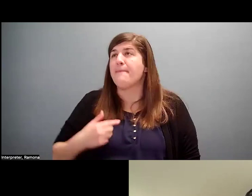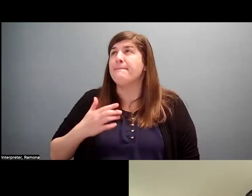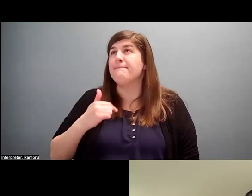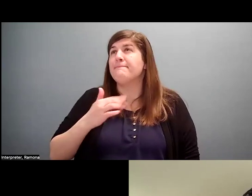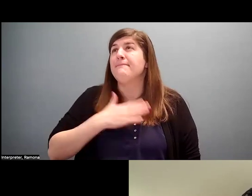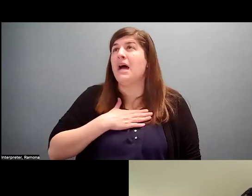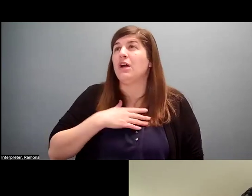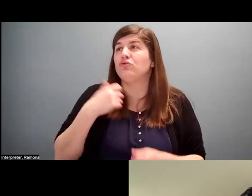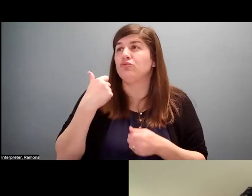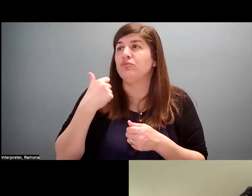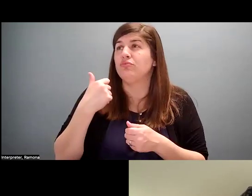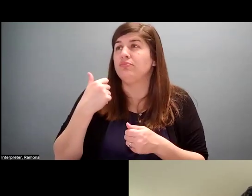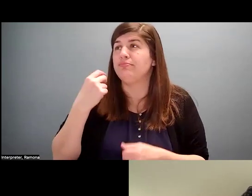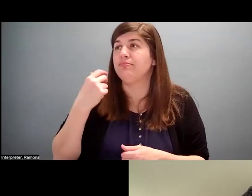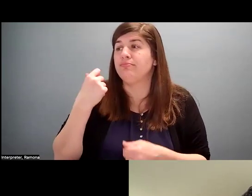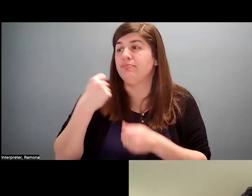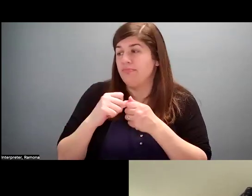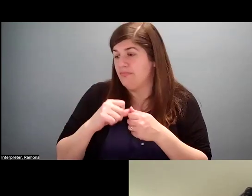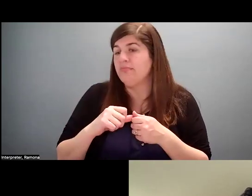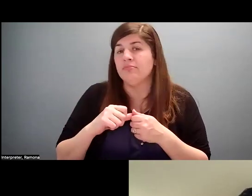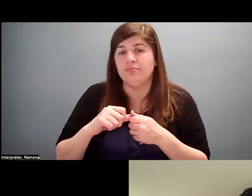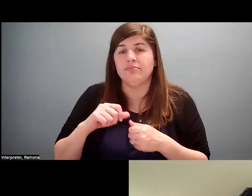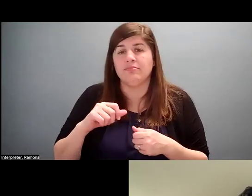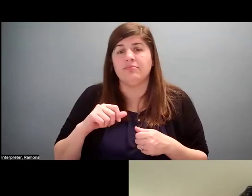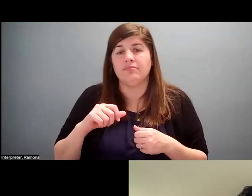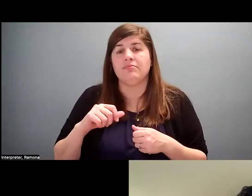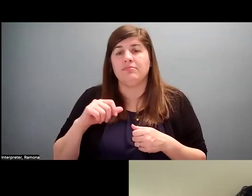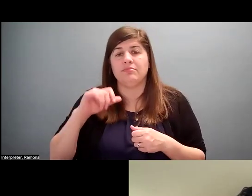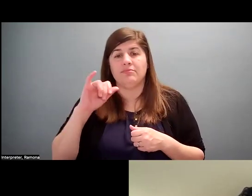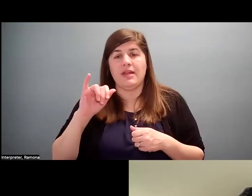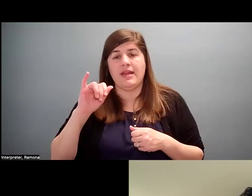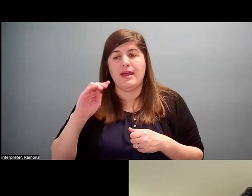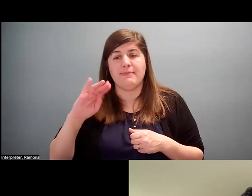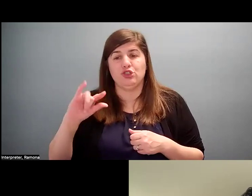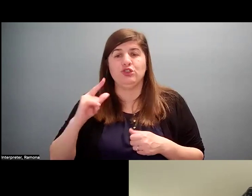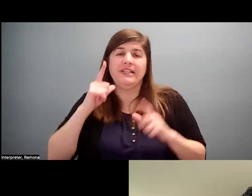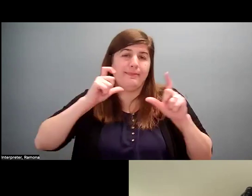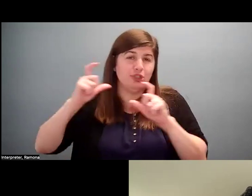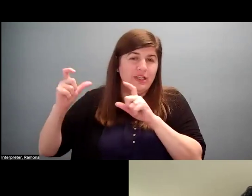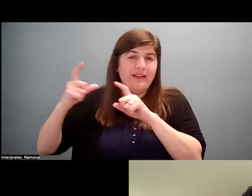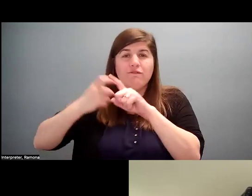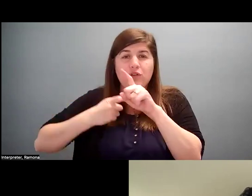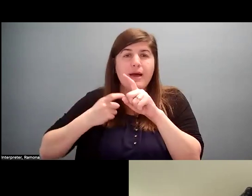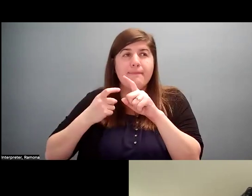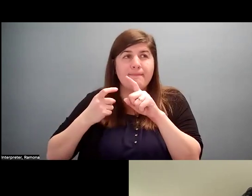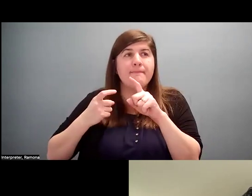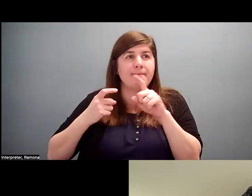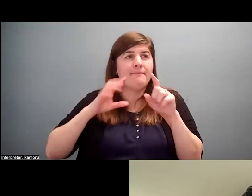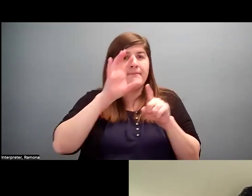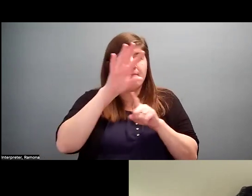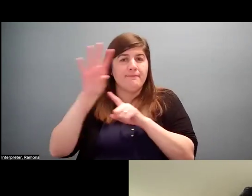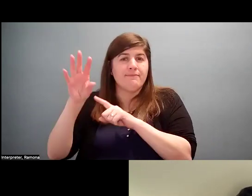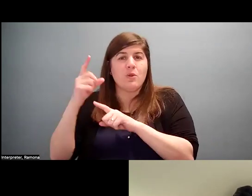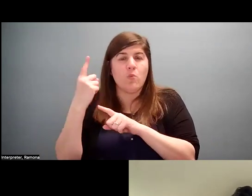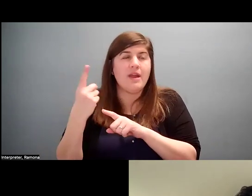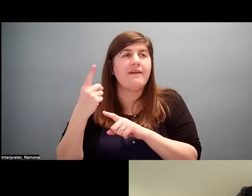remember some like imaging from one of the missions might have taken lightning evidence. Maybe not on Jupiter, but